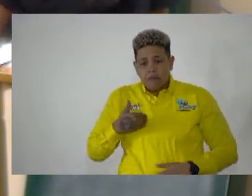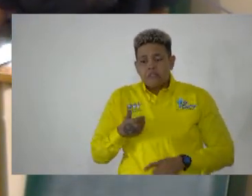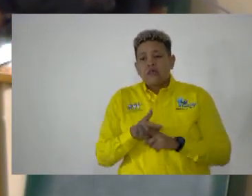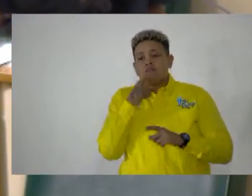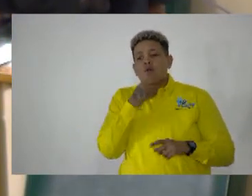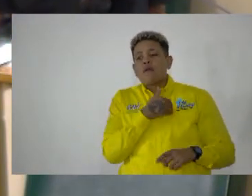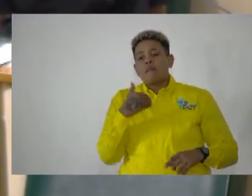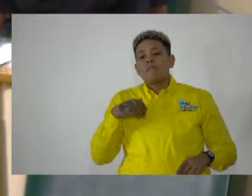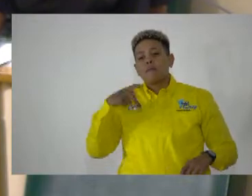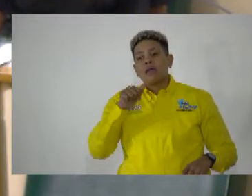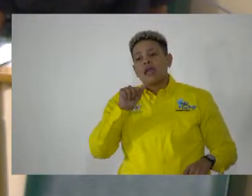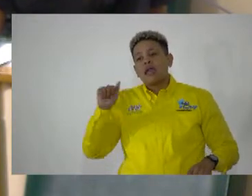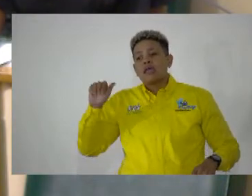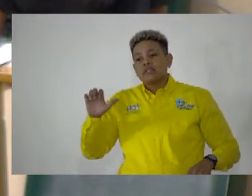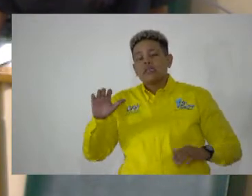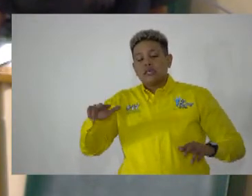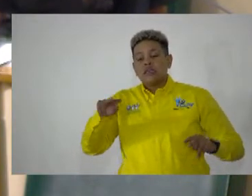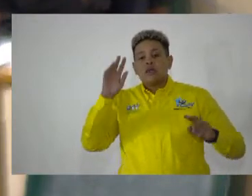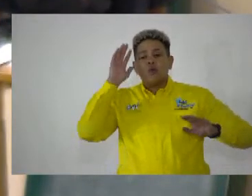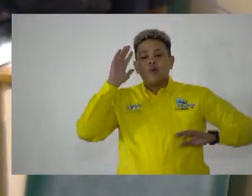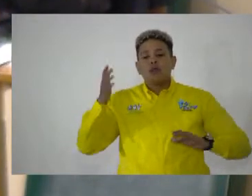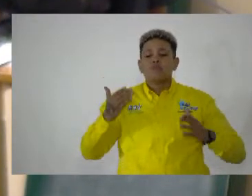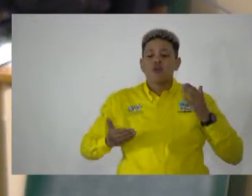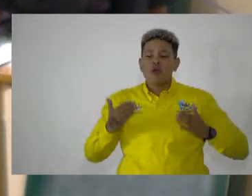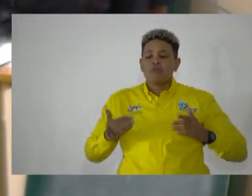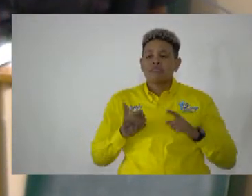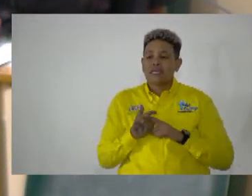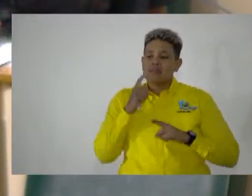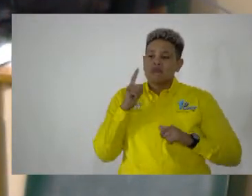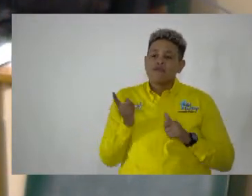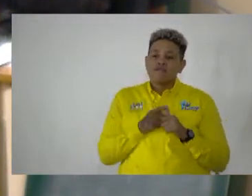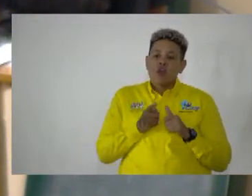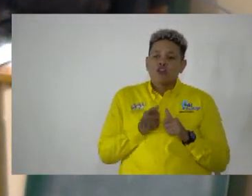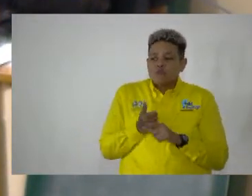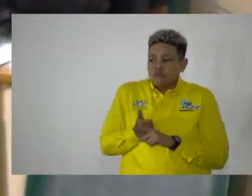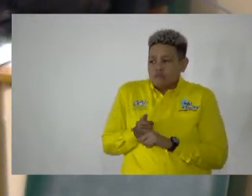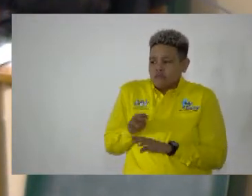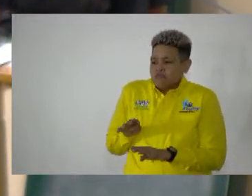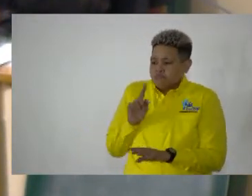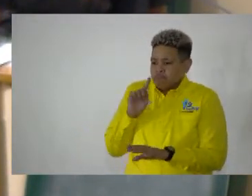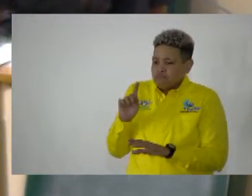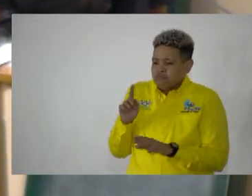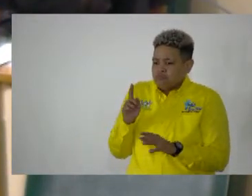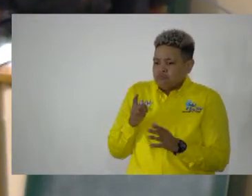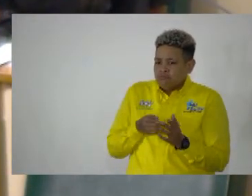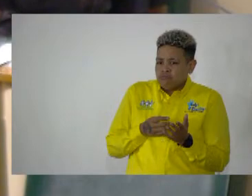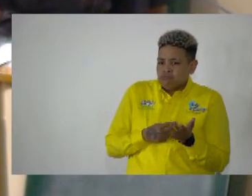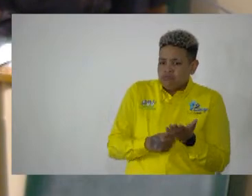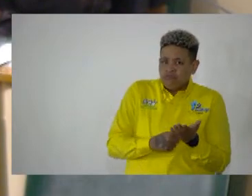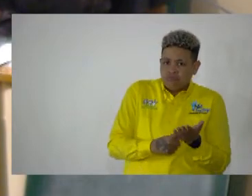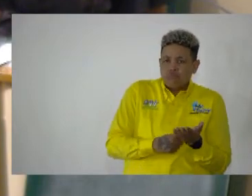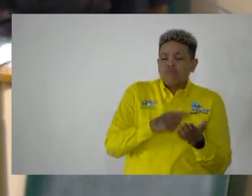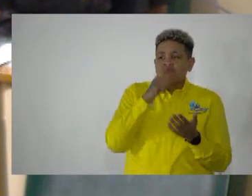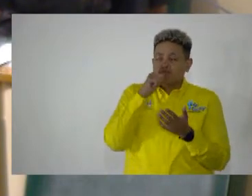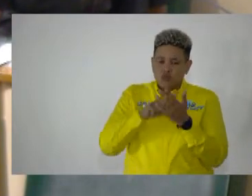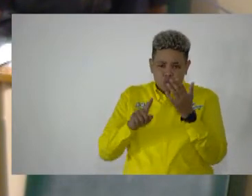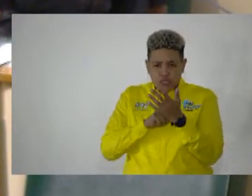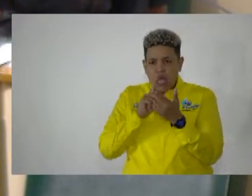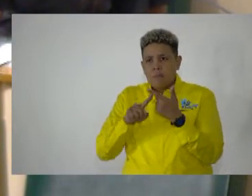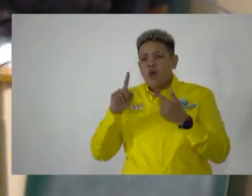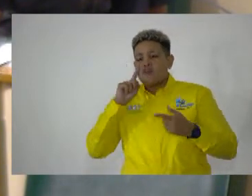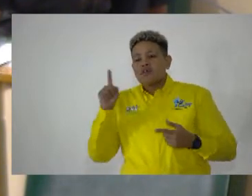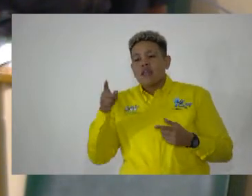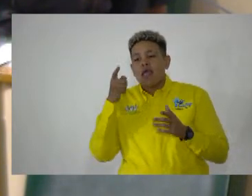member of the PAAC would probably be the first to interrogate, scrutinize, and